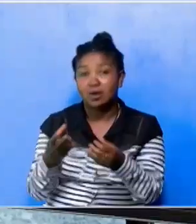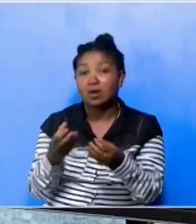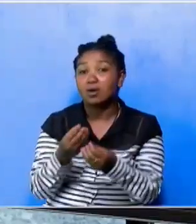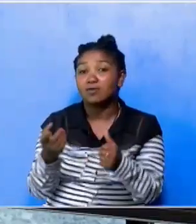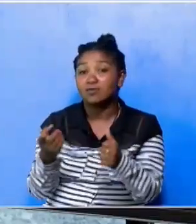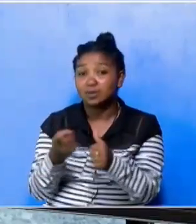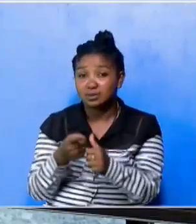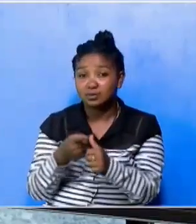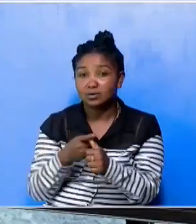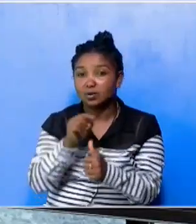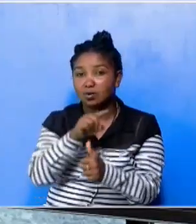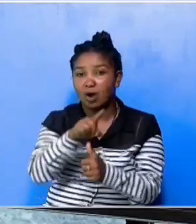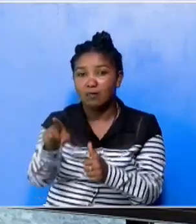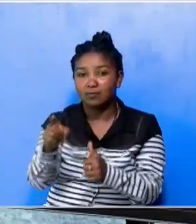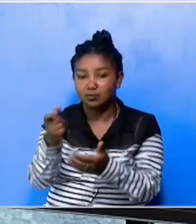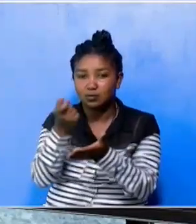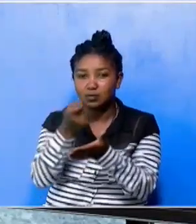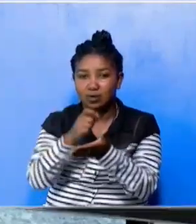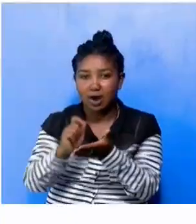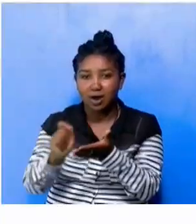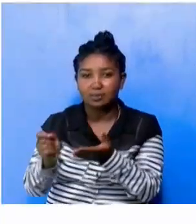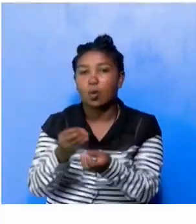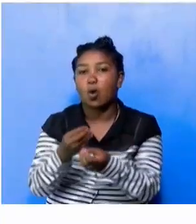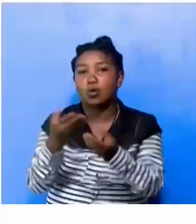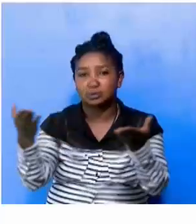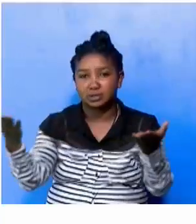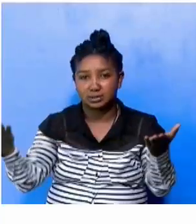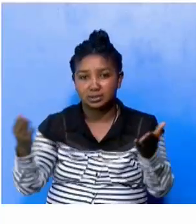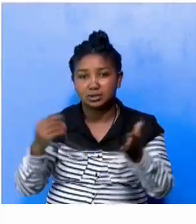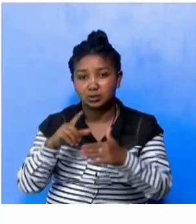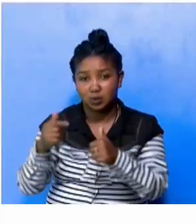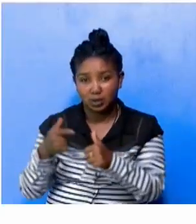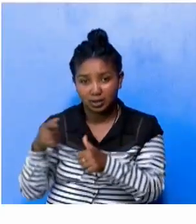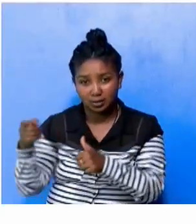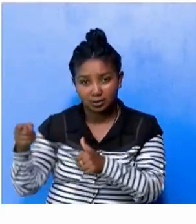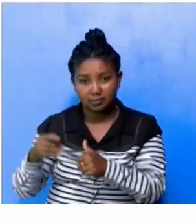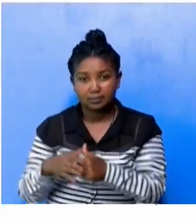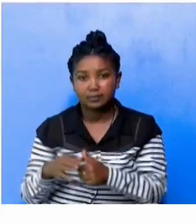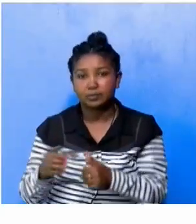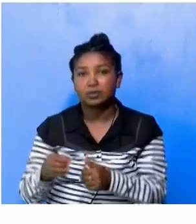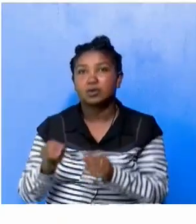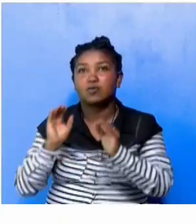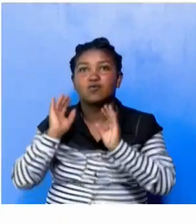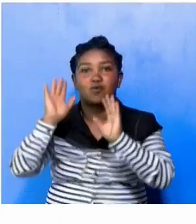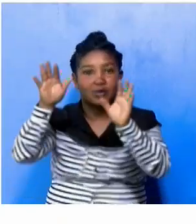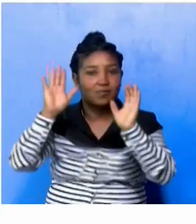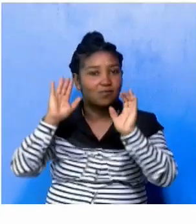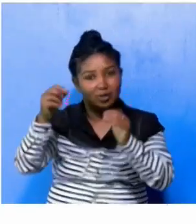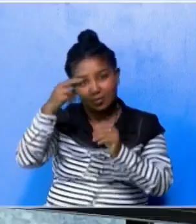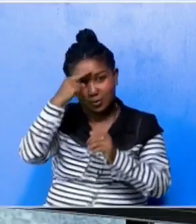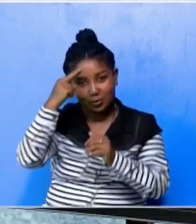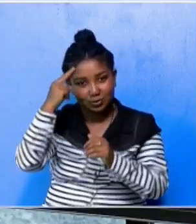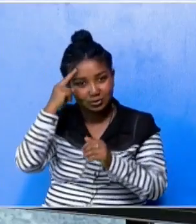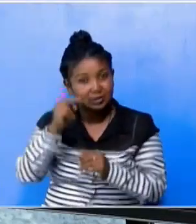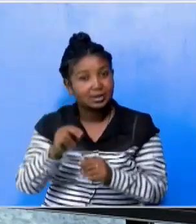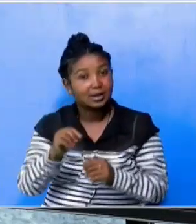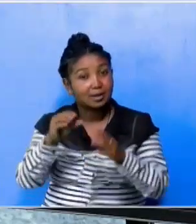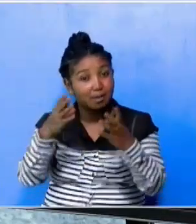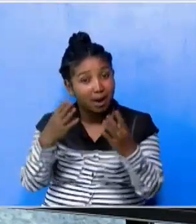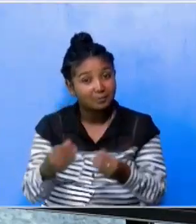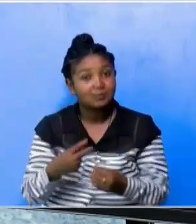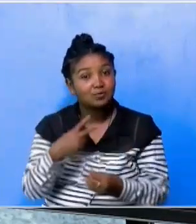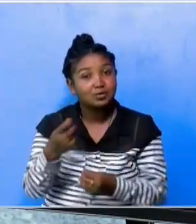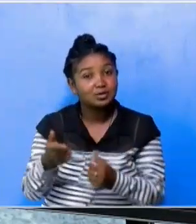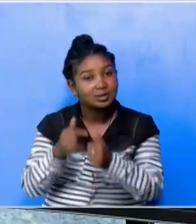First of all, you have to write the object. Okay, so here, volleyball. Because in passive voice,